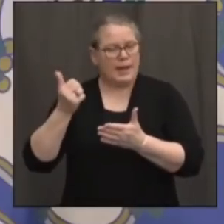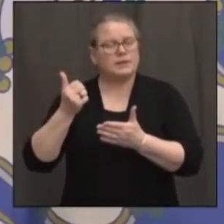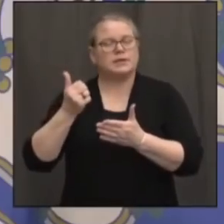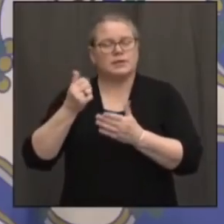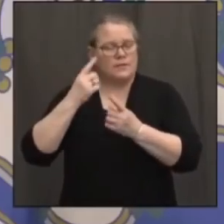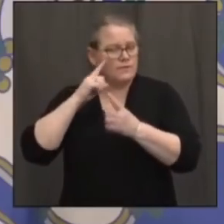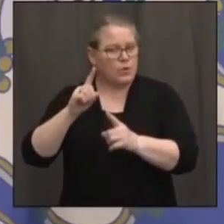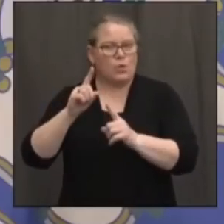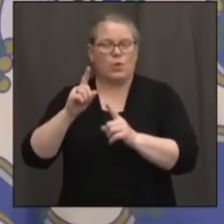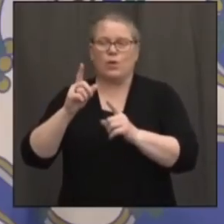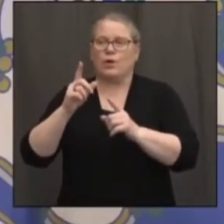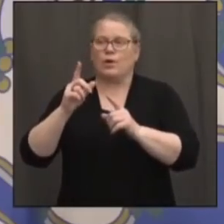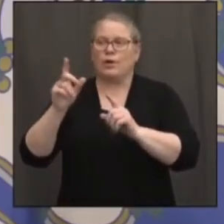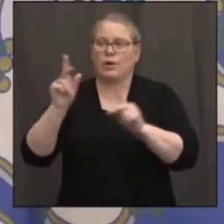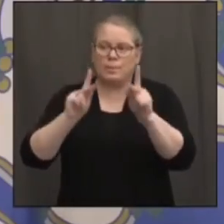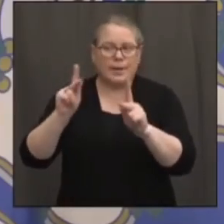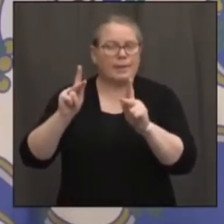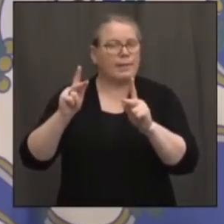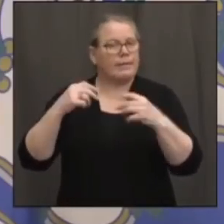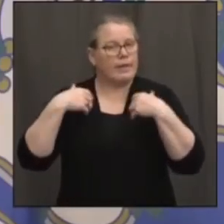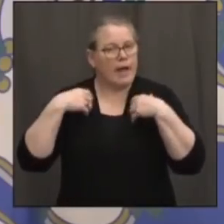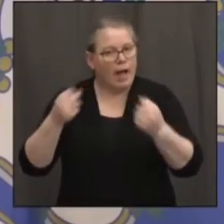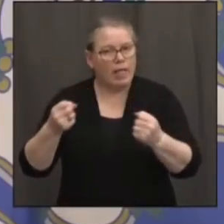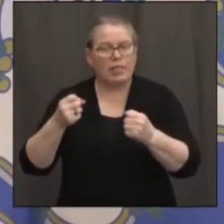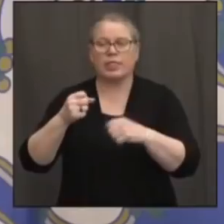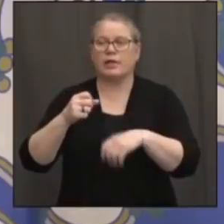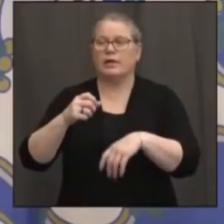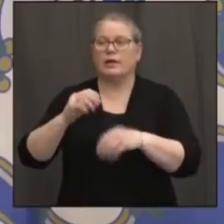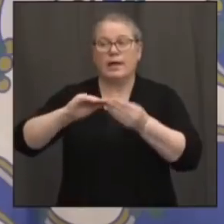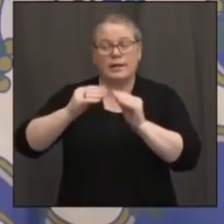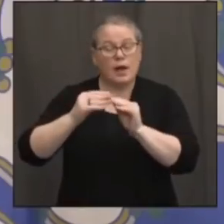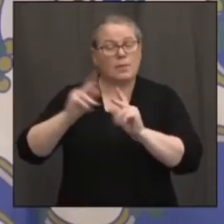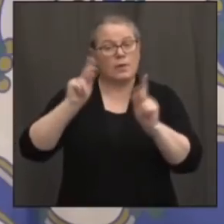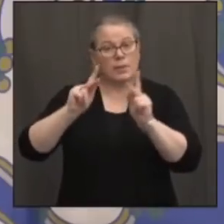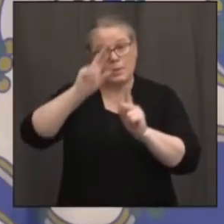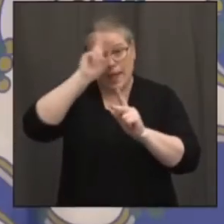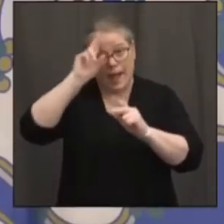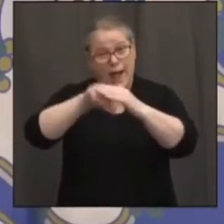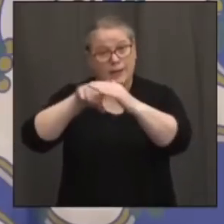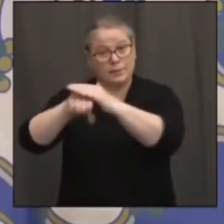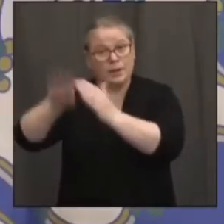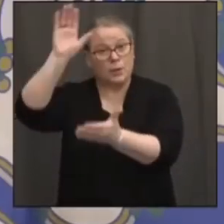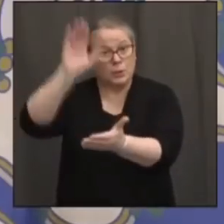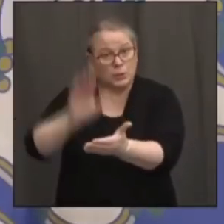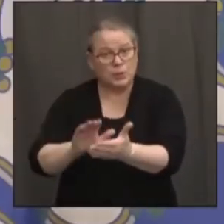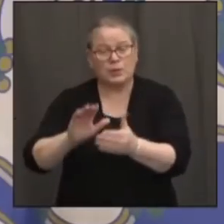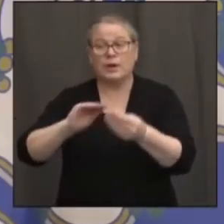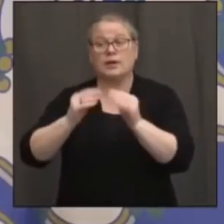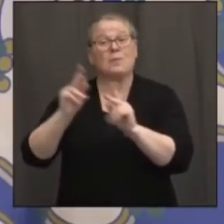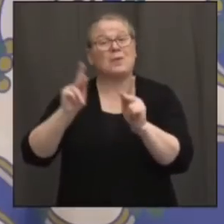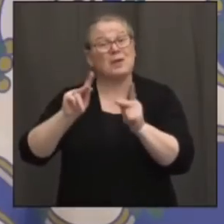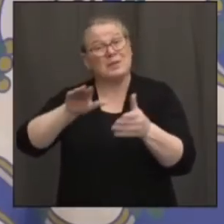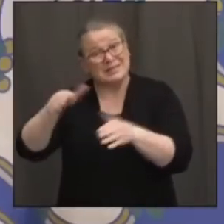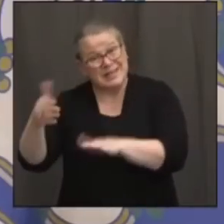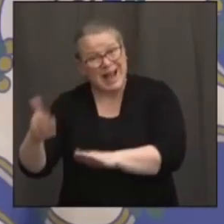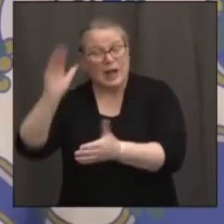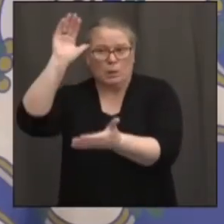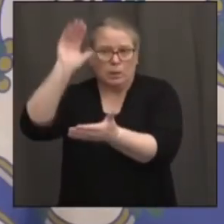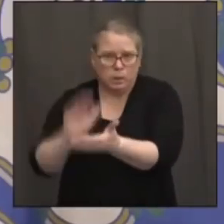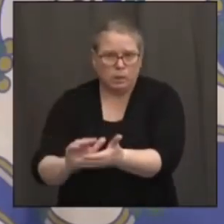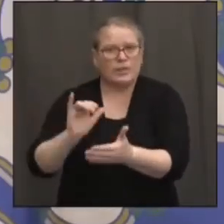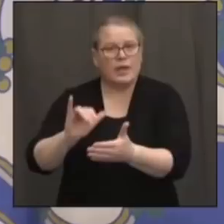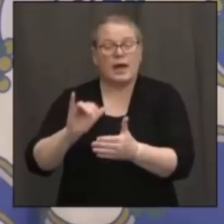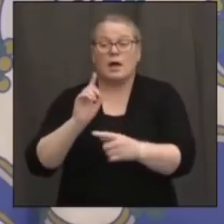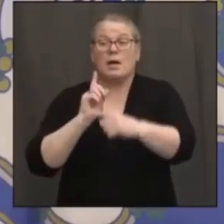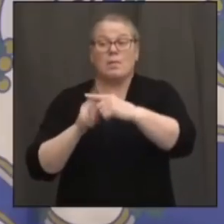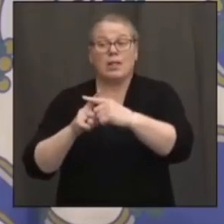interest of reducing fatalities and hospitalizations. And I think we're moving fast in terms of the vaccines we're getting, so